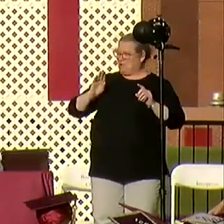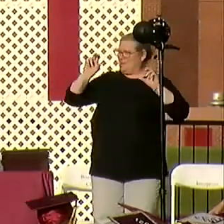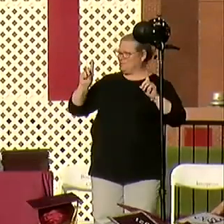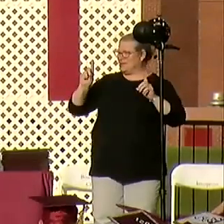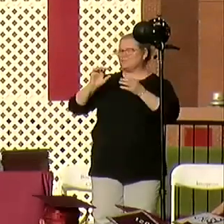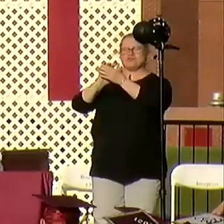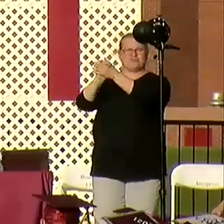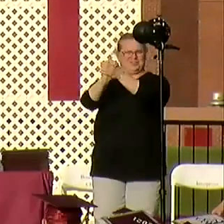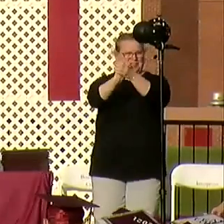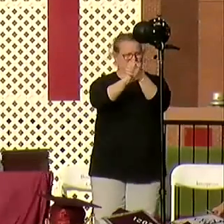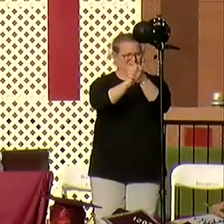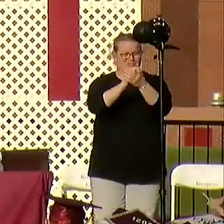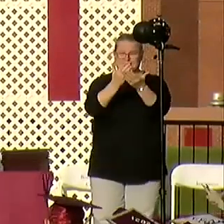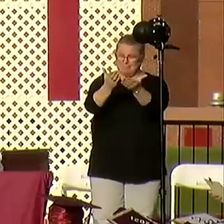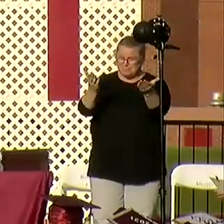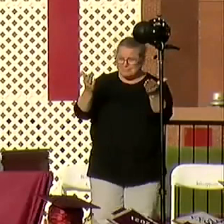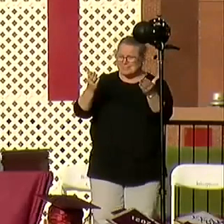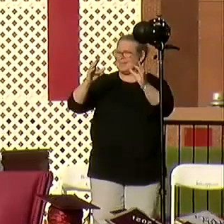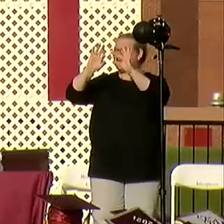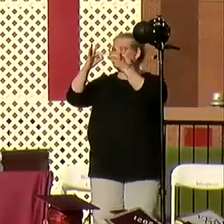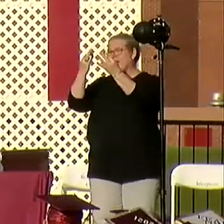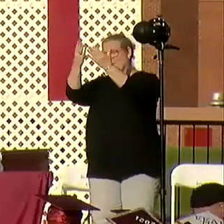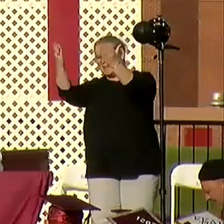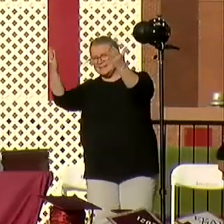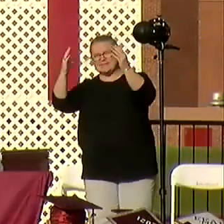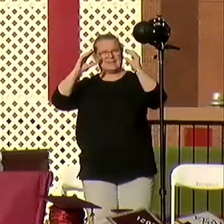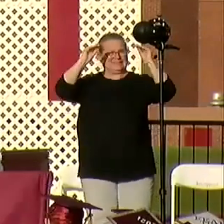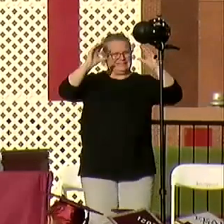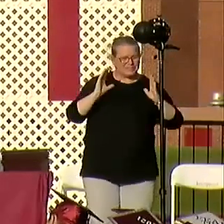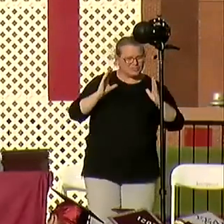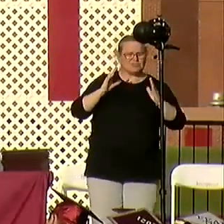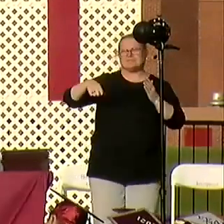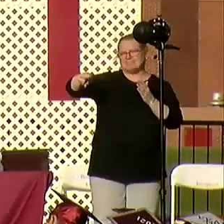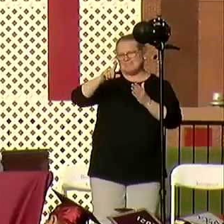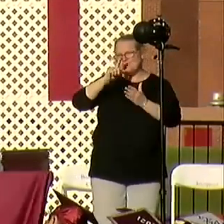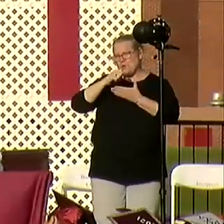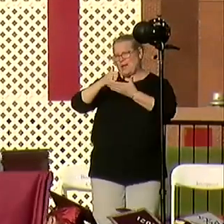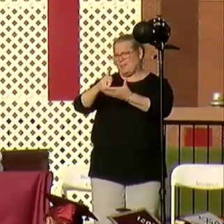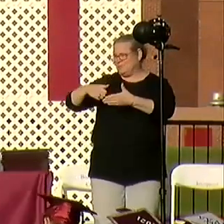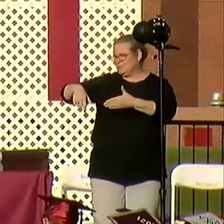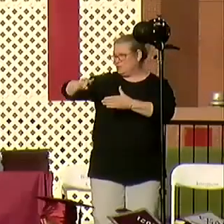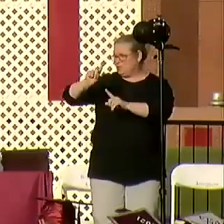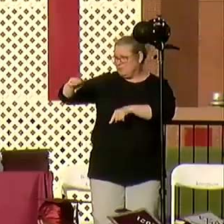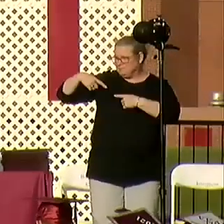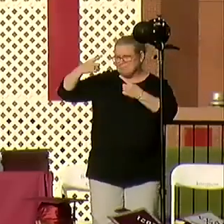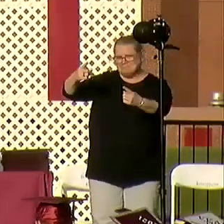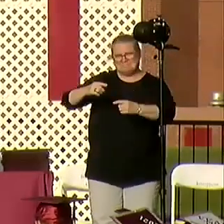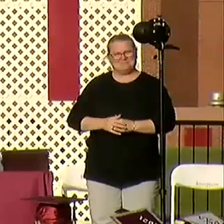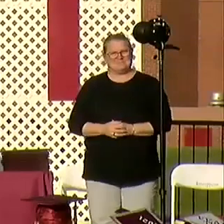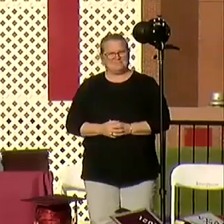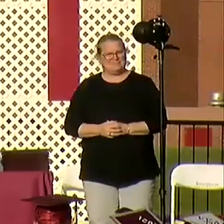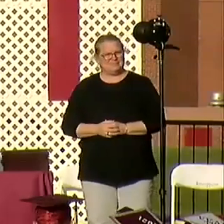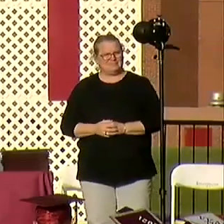to you, your families, your teachers, and to all who helped you along this journey. It has been a